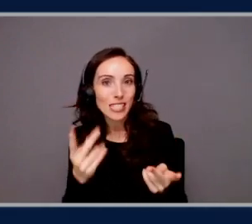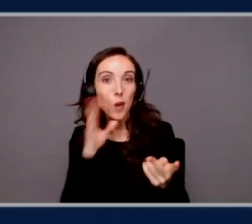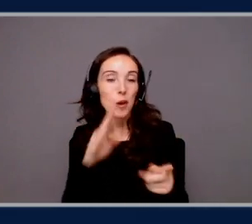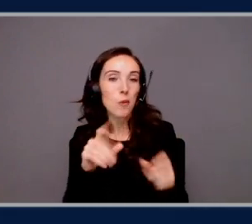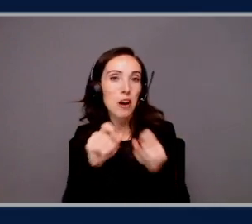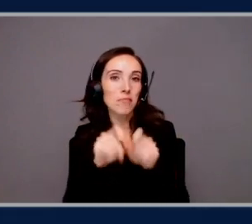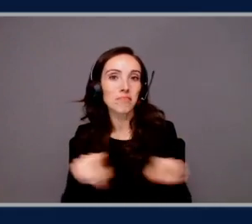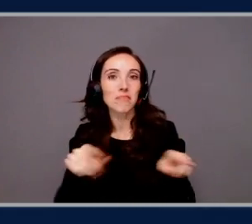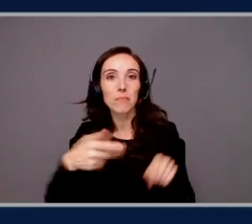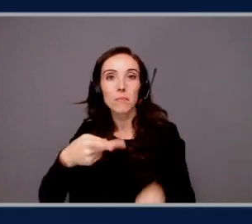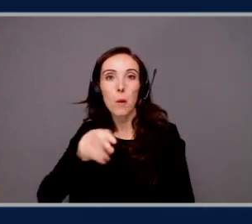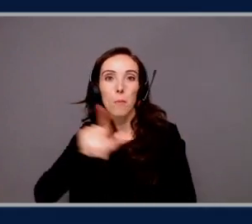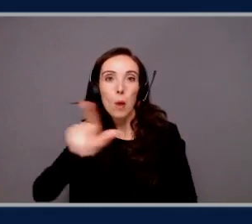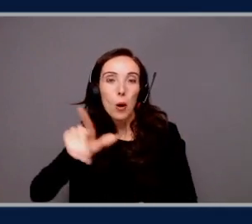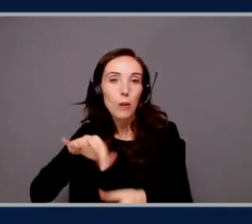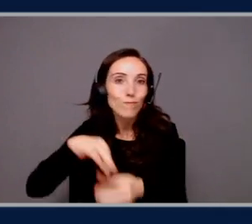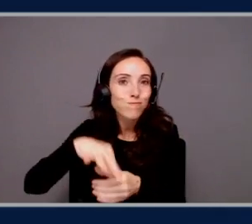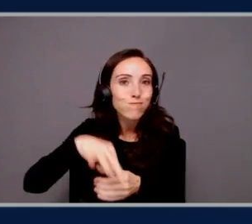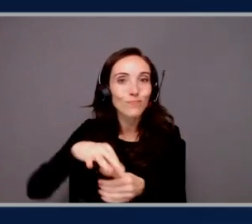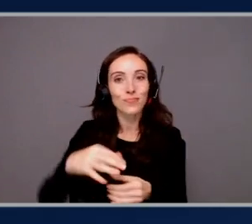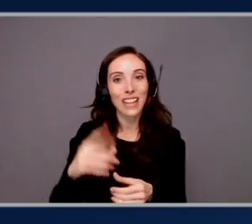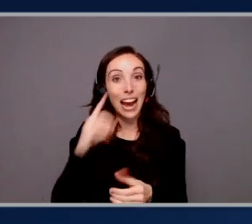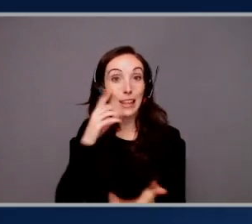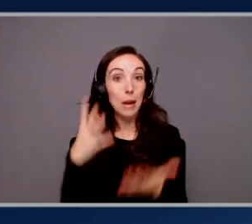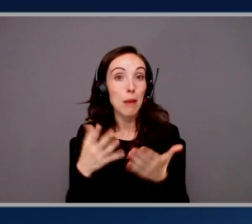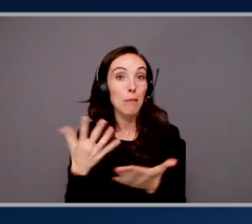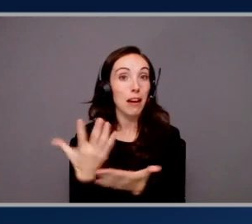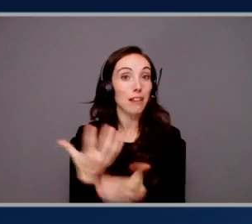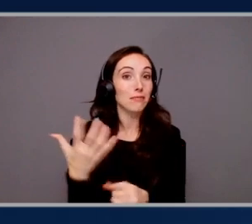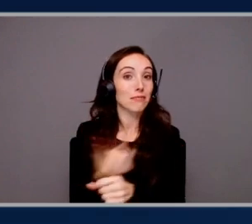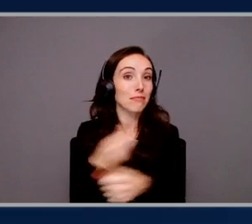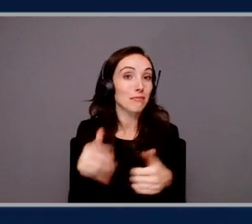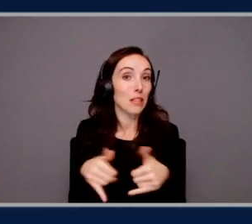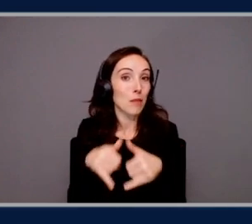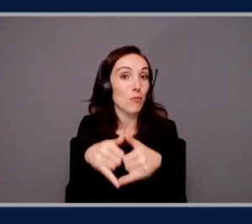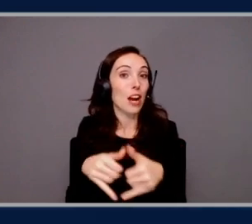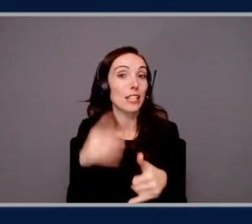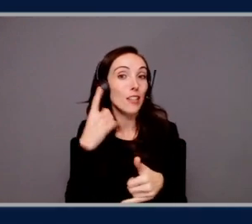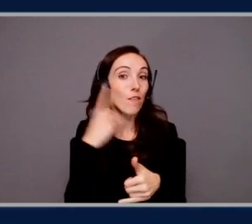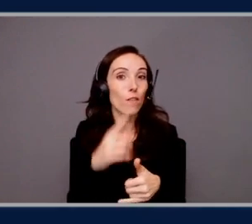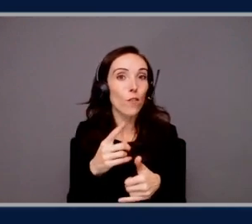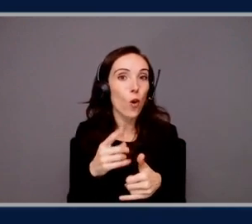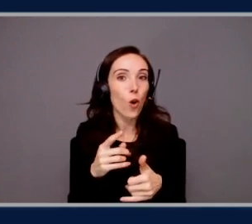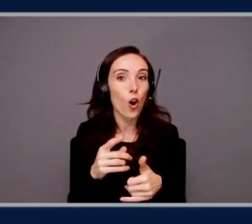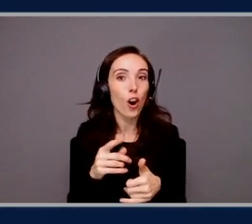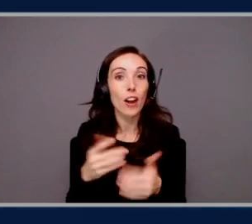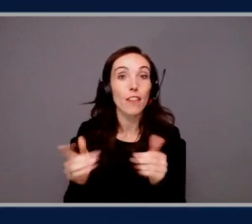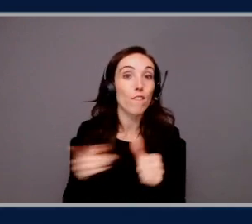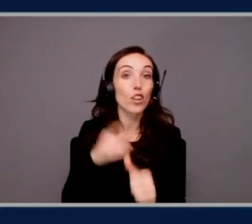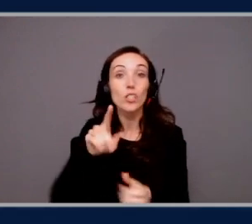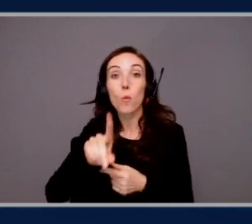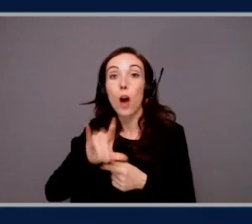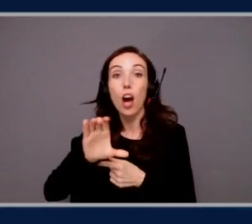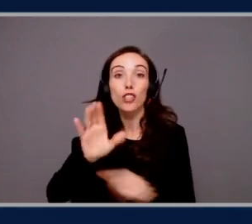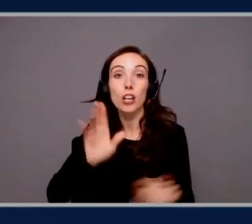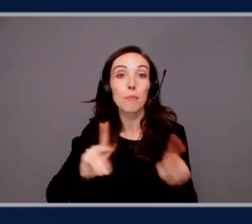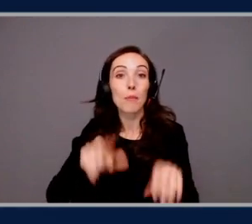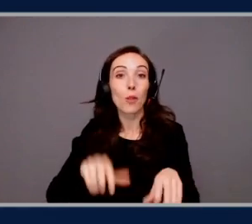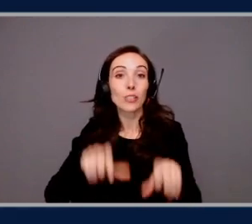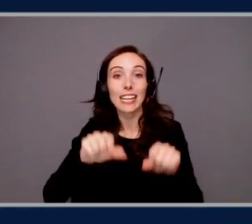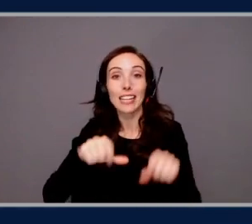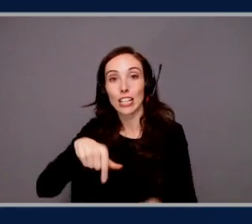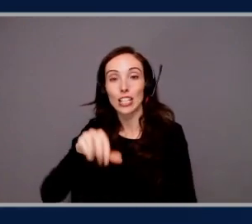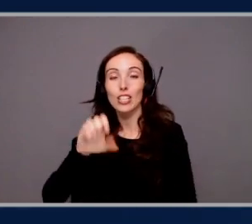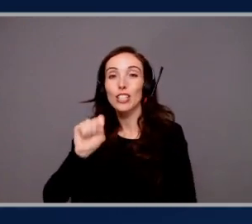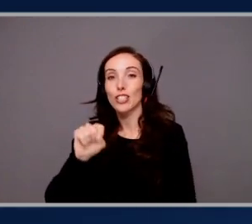take, and I think there's a little bit of a prize available for the first 100 survey takers. That's true. If you're one of the